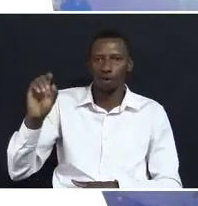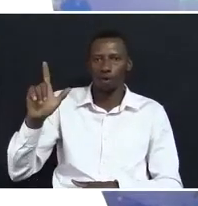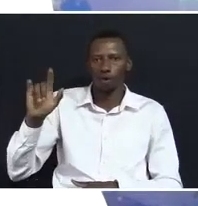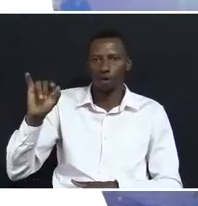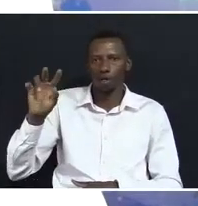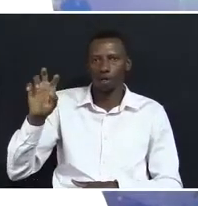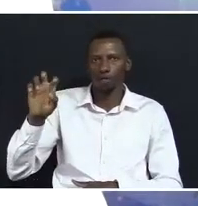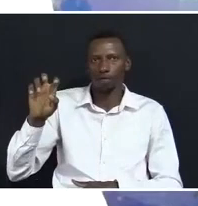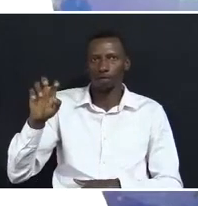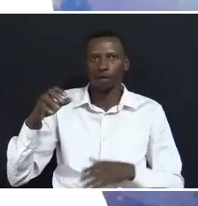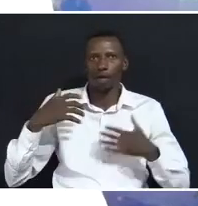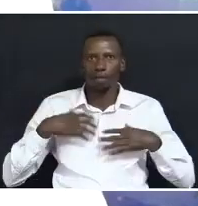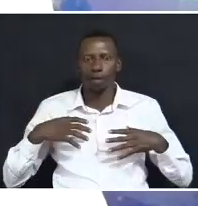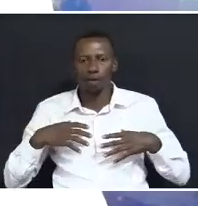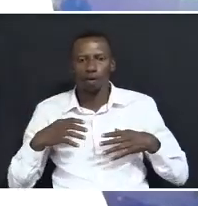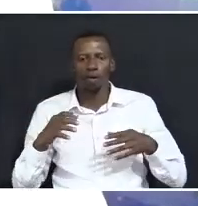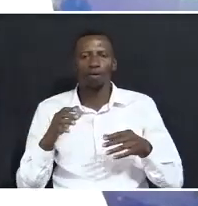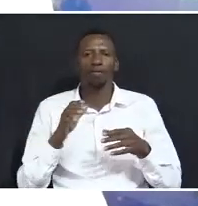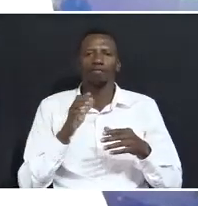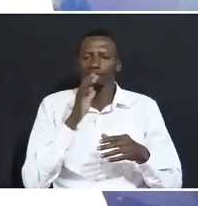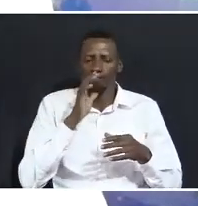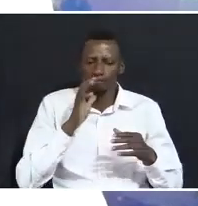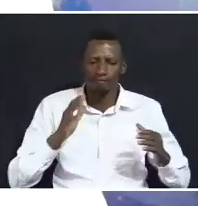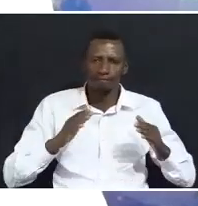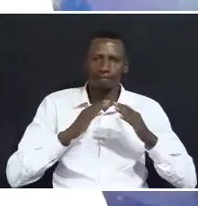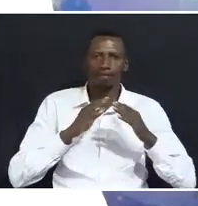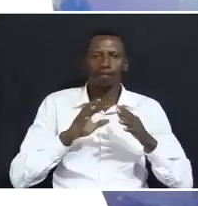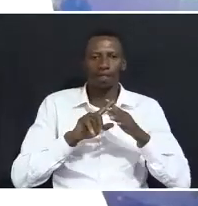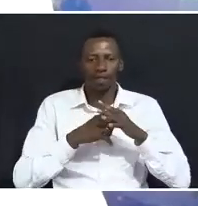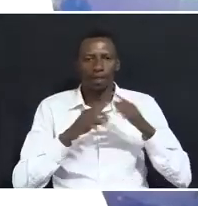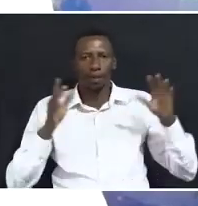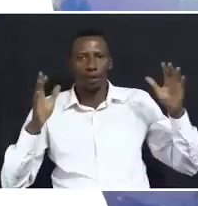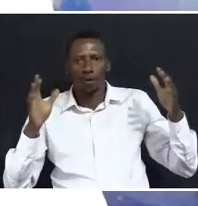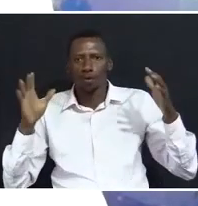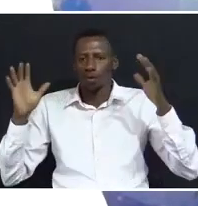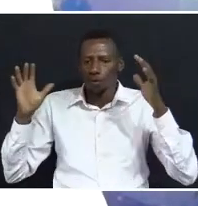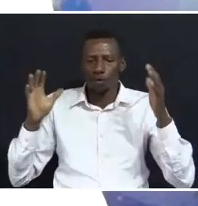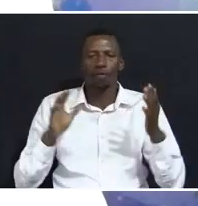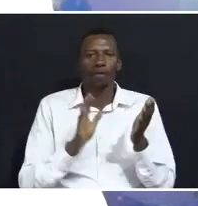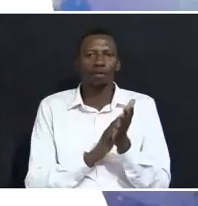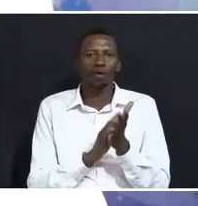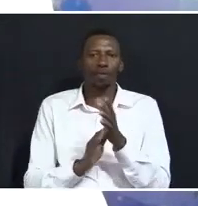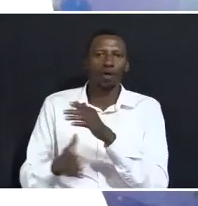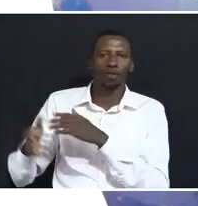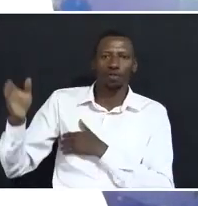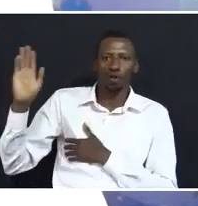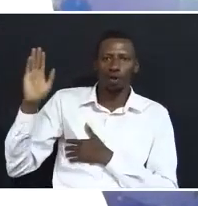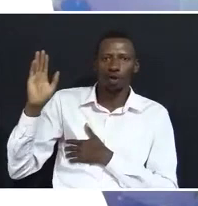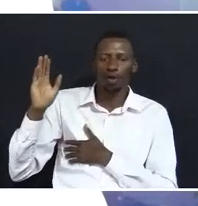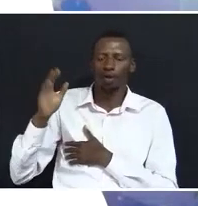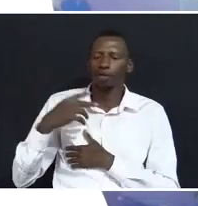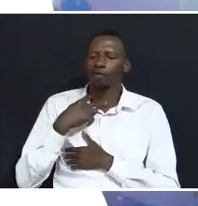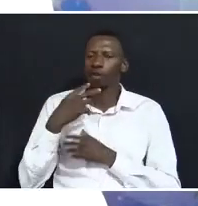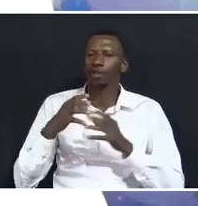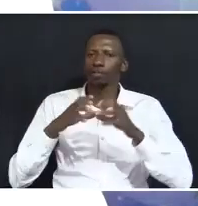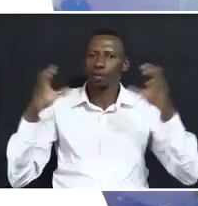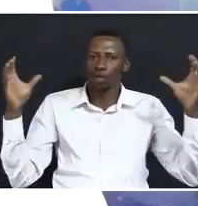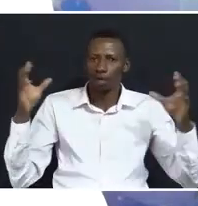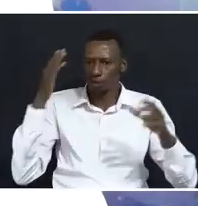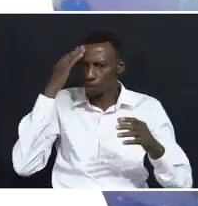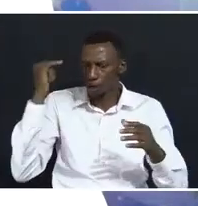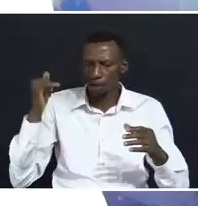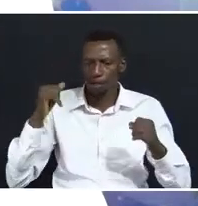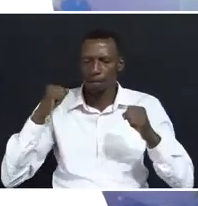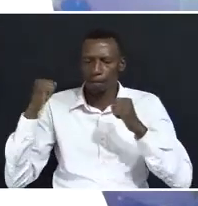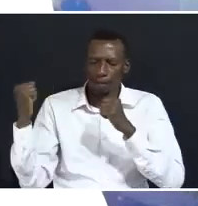disciples began to rejoice and praise God with a loud voice for all the mighty works they